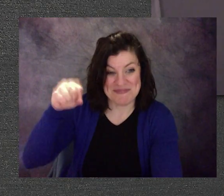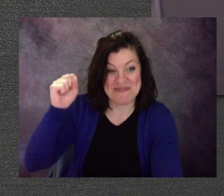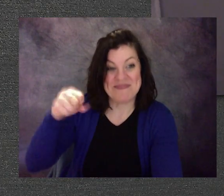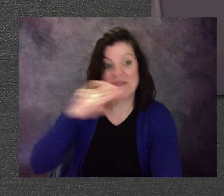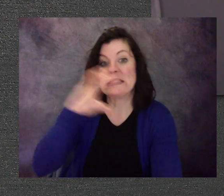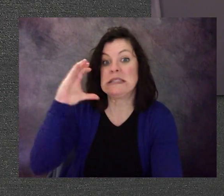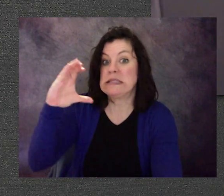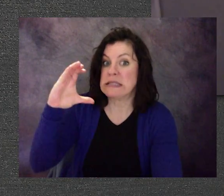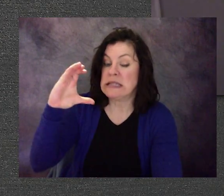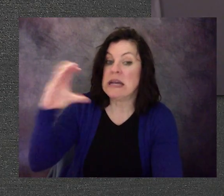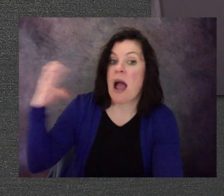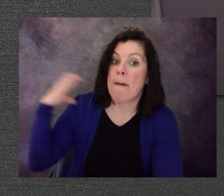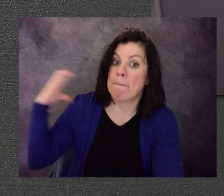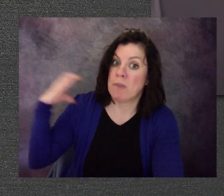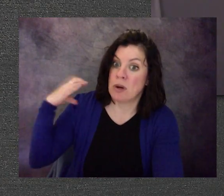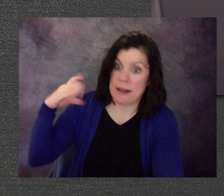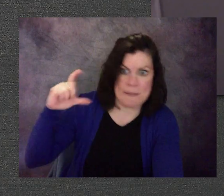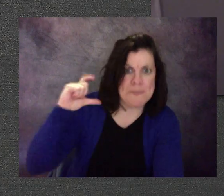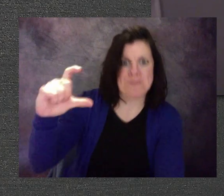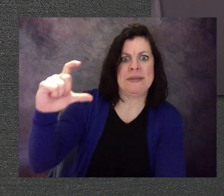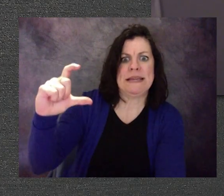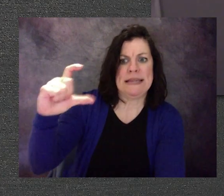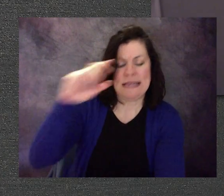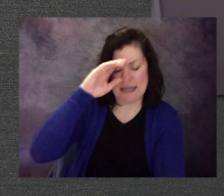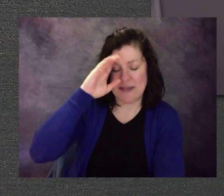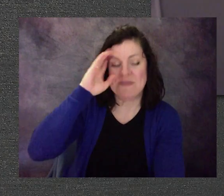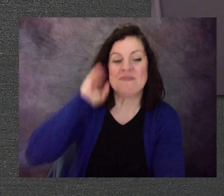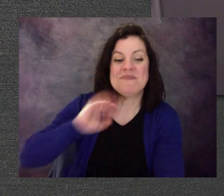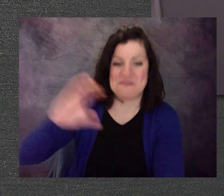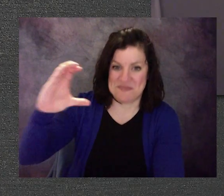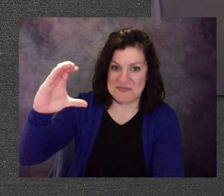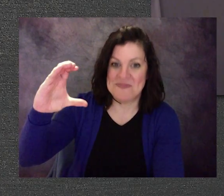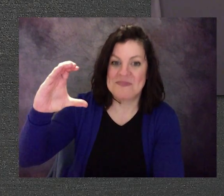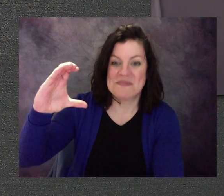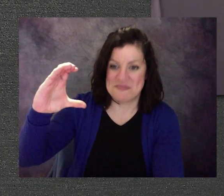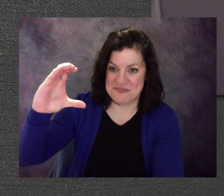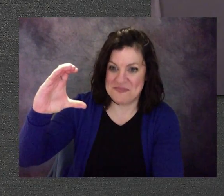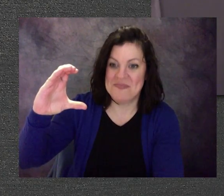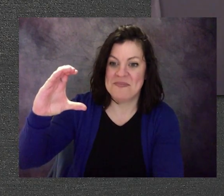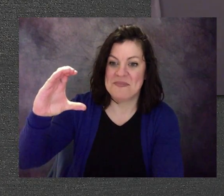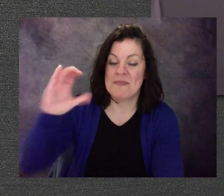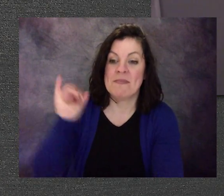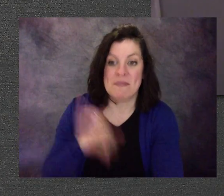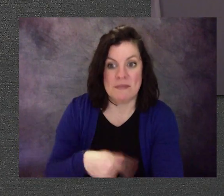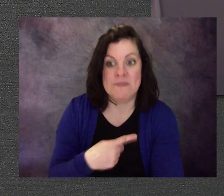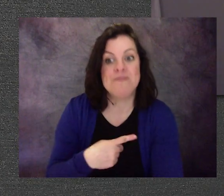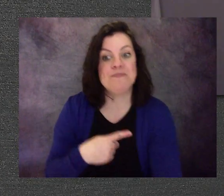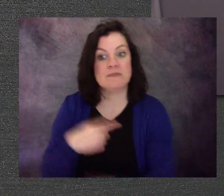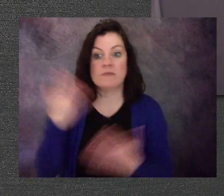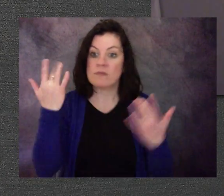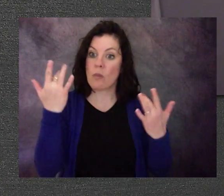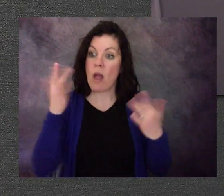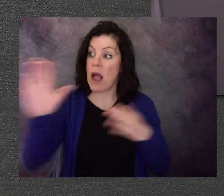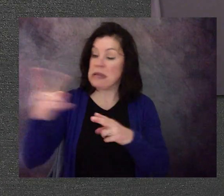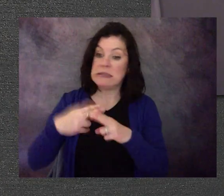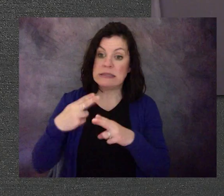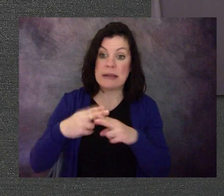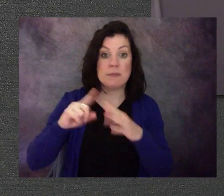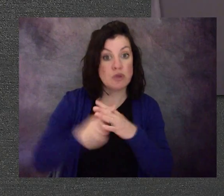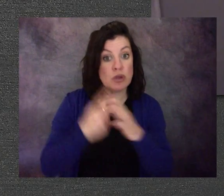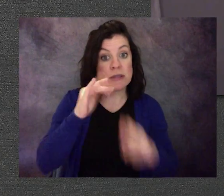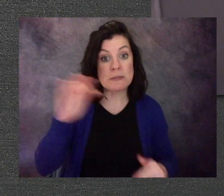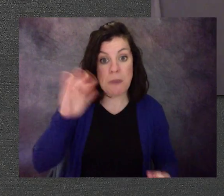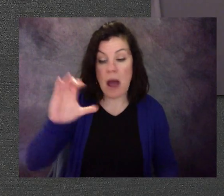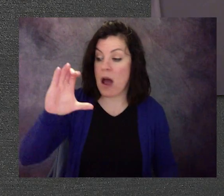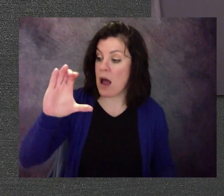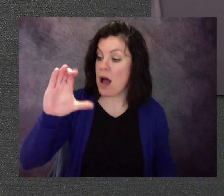have a capital C right here. It's a nice big C for Clifford's name because Clifford starts with the letter C, and the letter C says